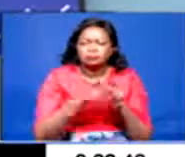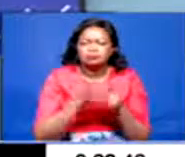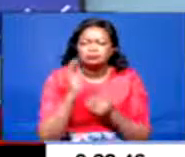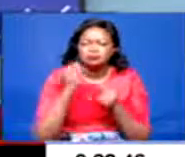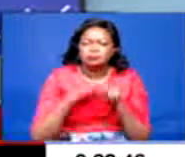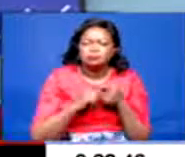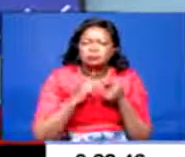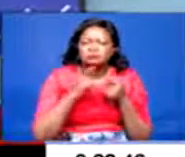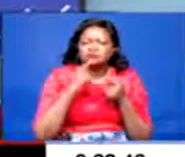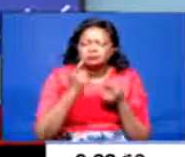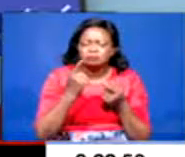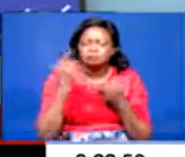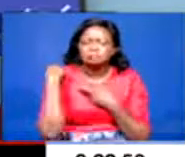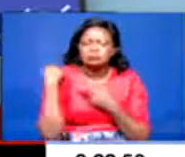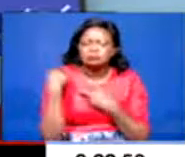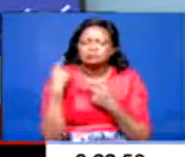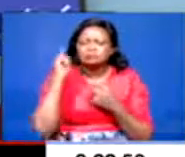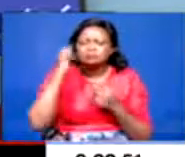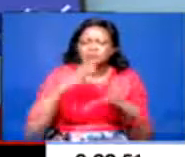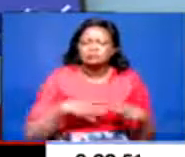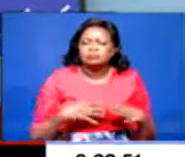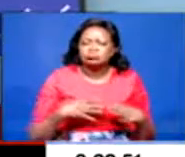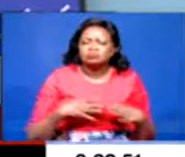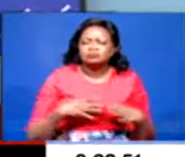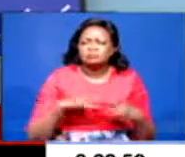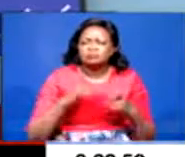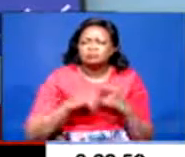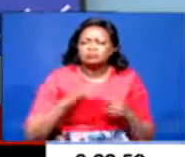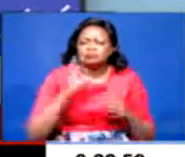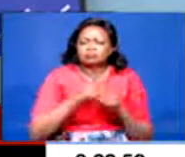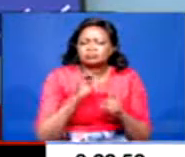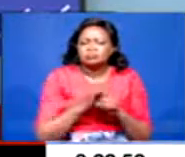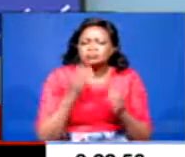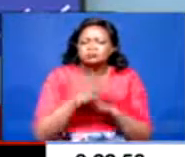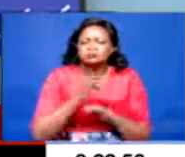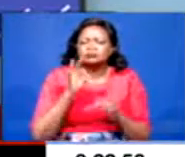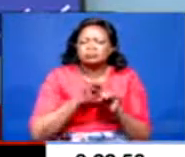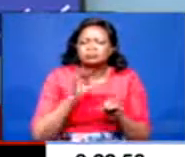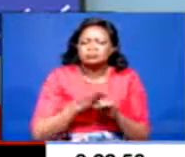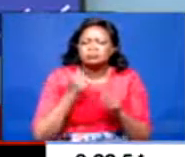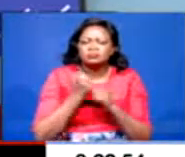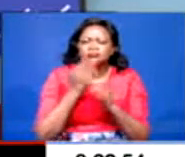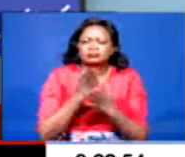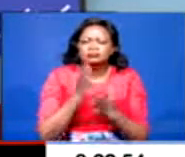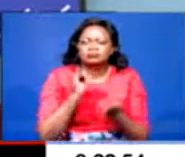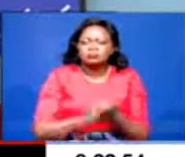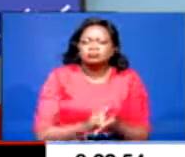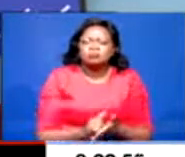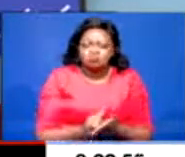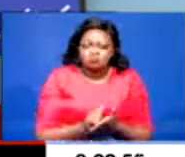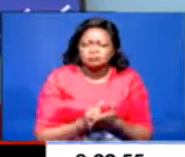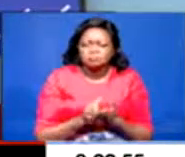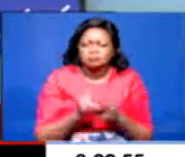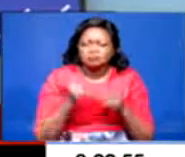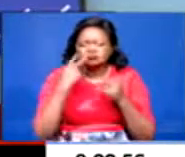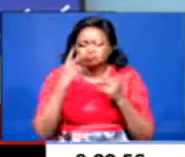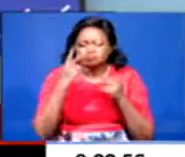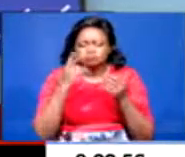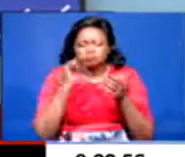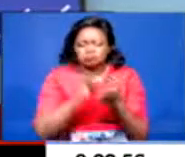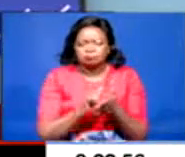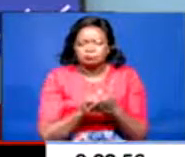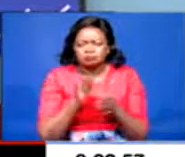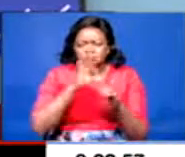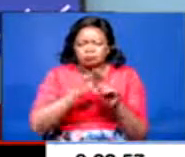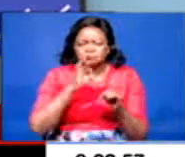the responsibility of Kenyans is to actually vote, after voting, to ensure and check through that his vote